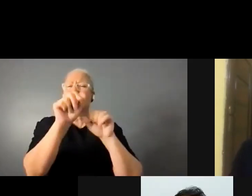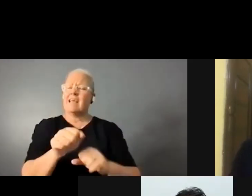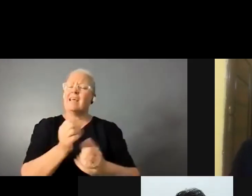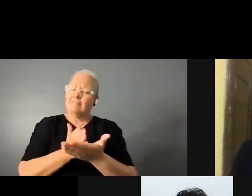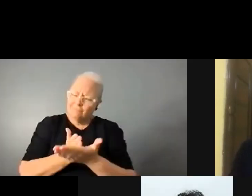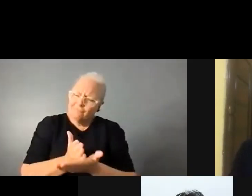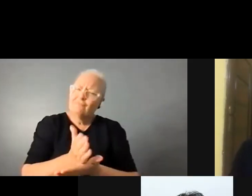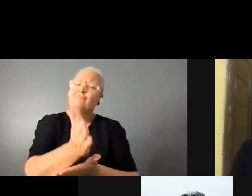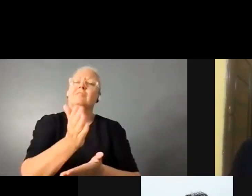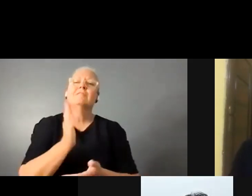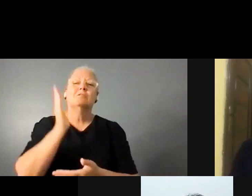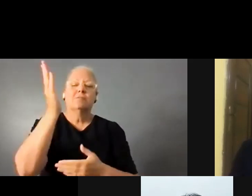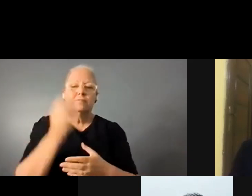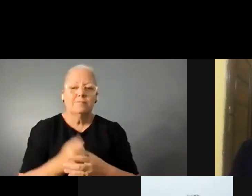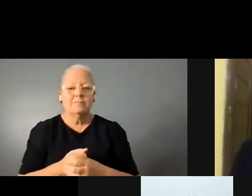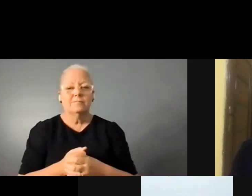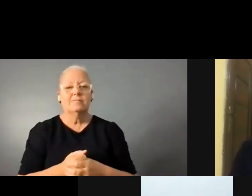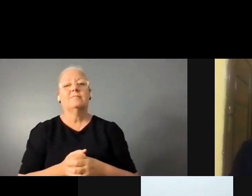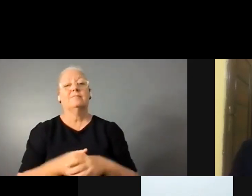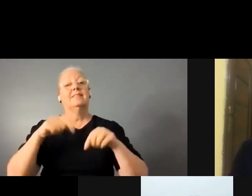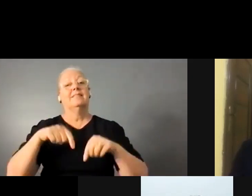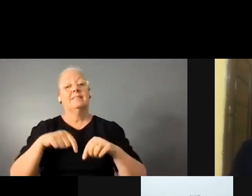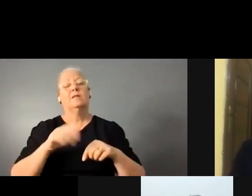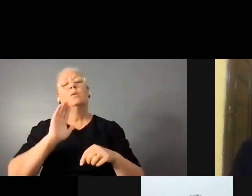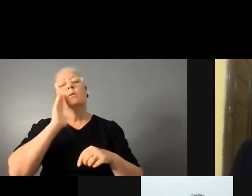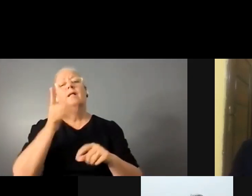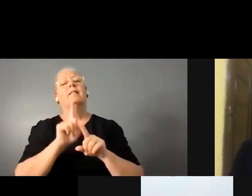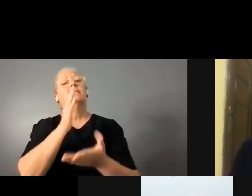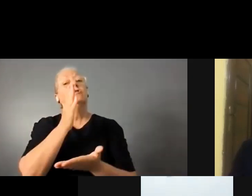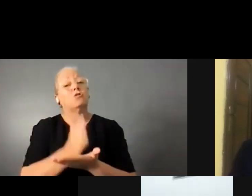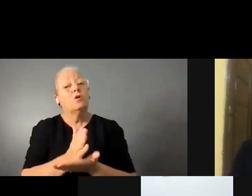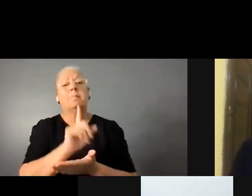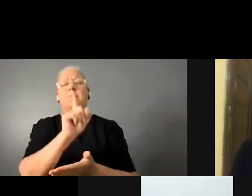the next break, I will leave you with this message.